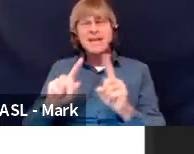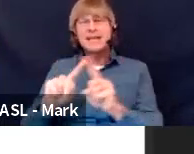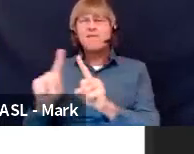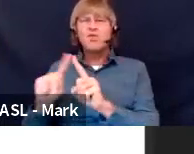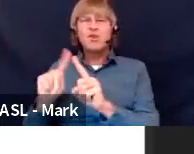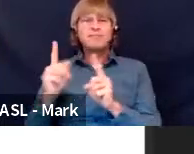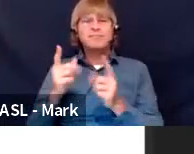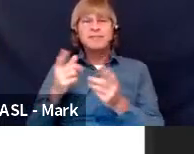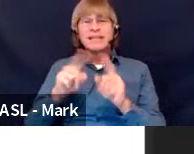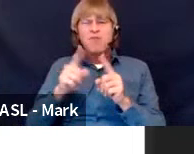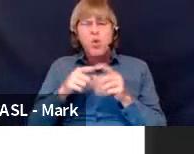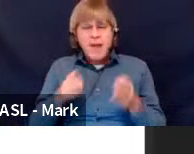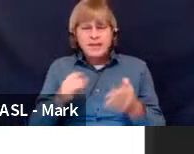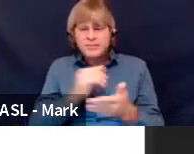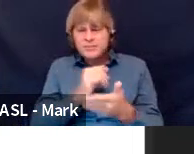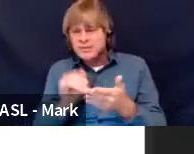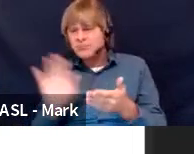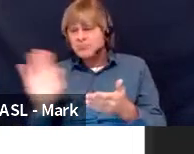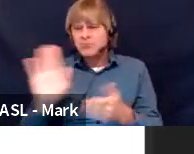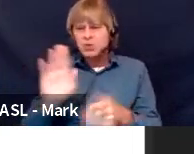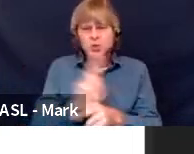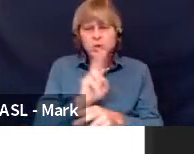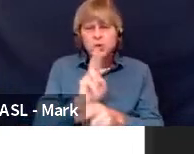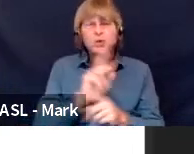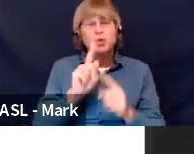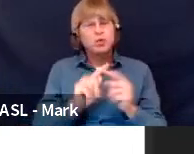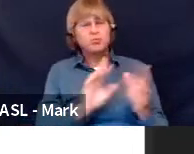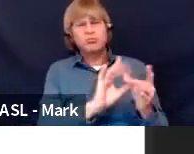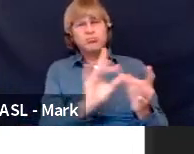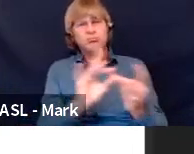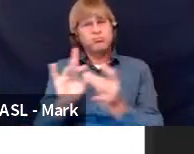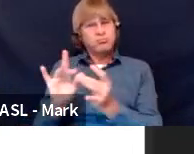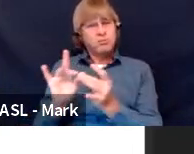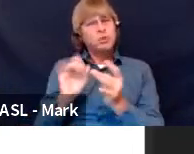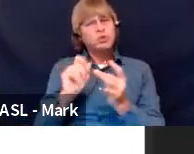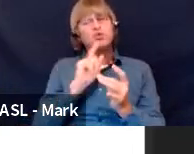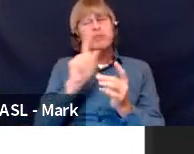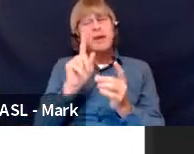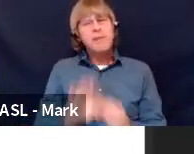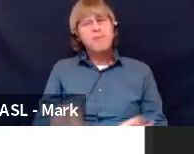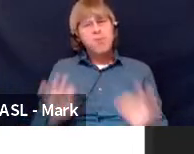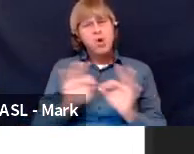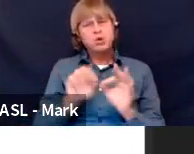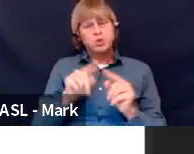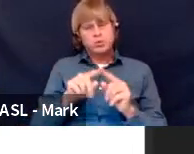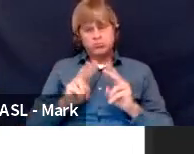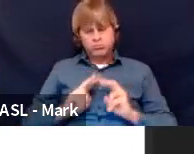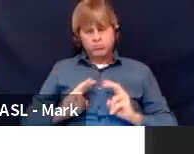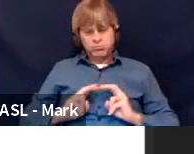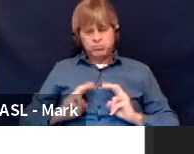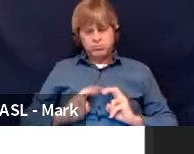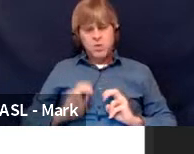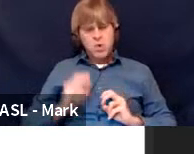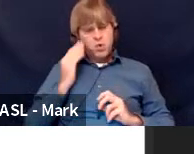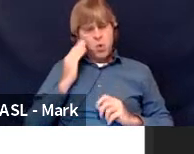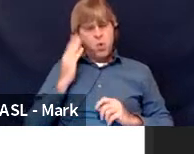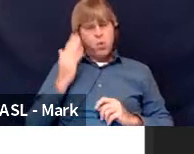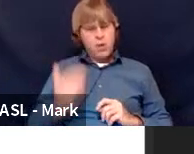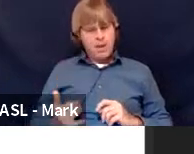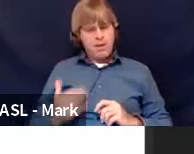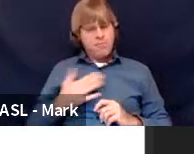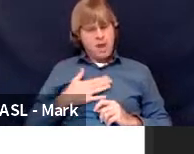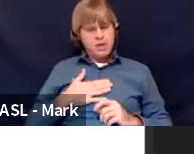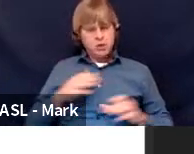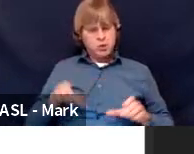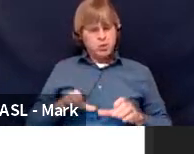different, techniques that people use to get their message across. So it's very important for you to know why you do what